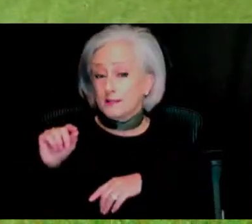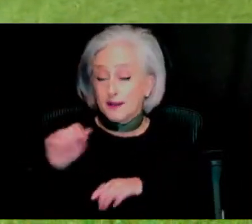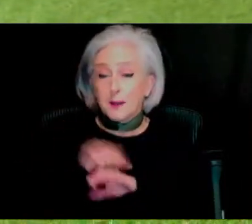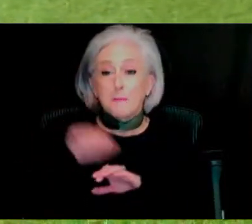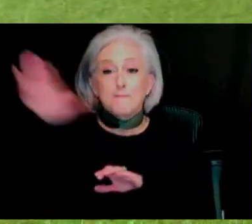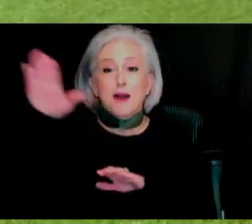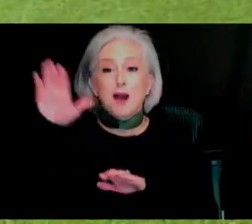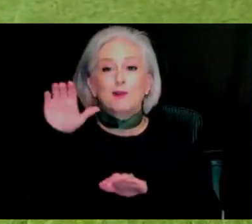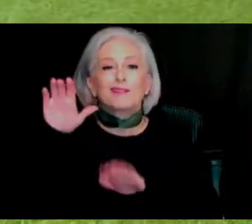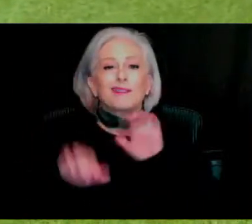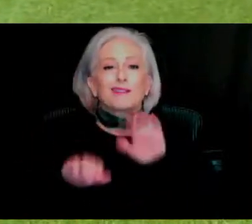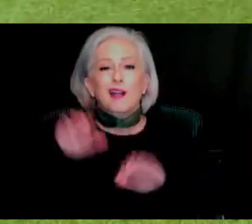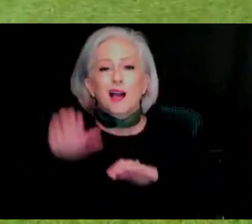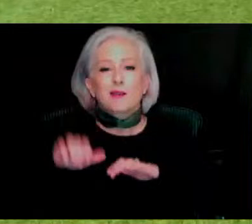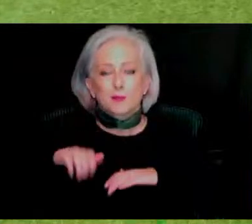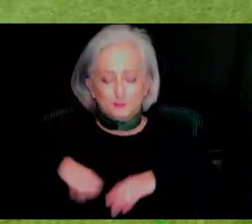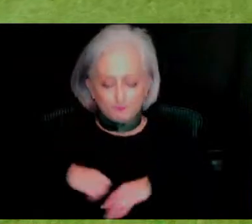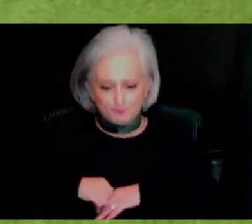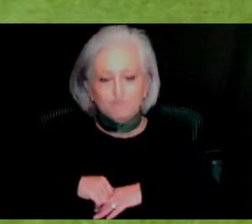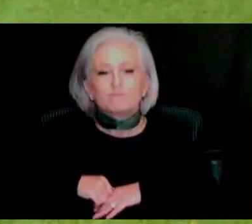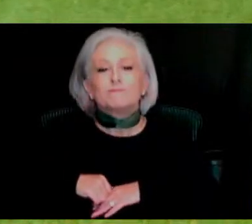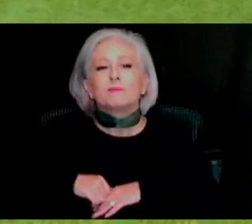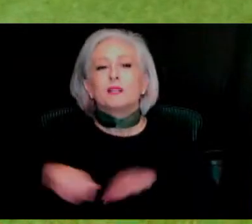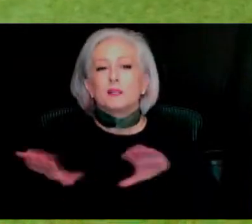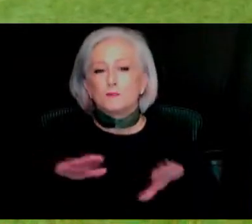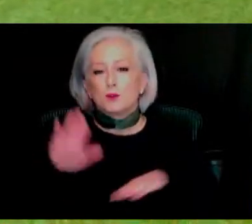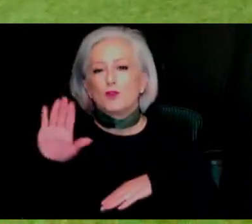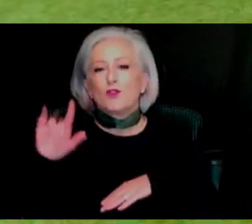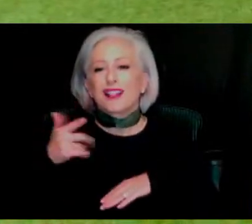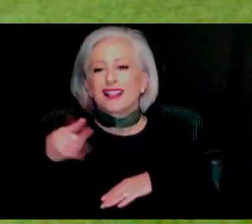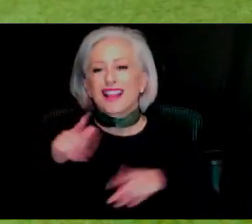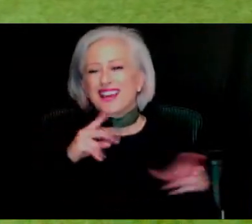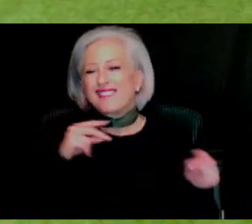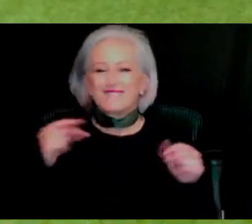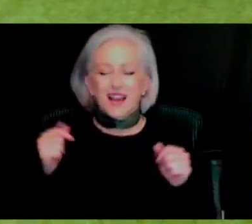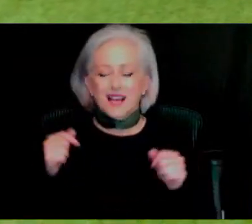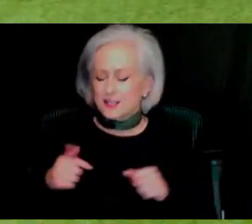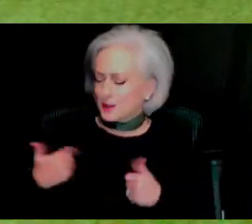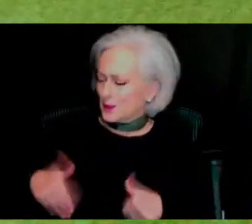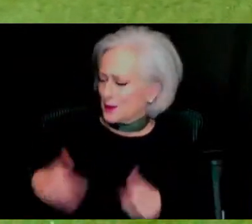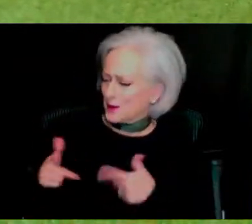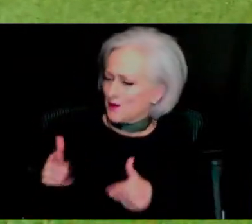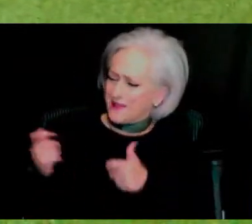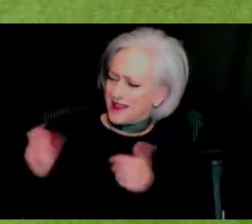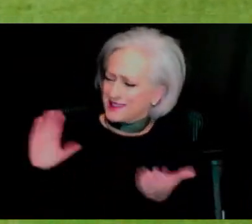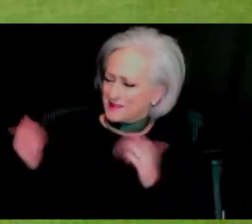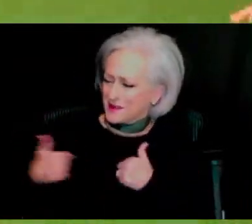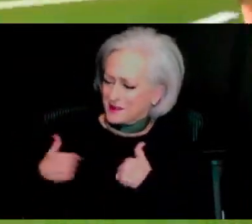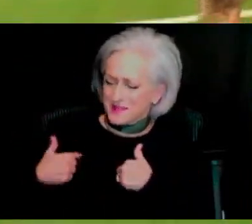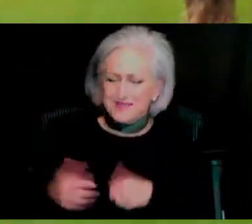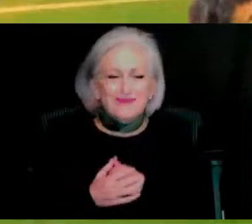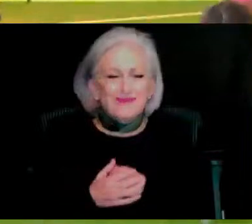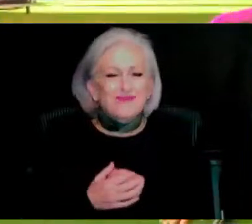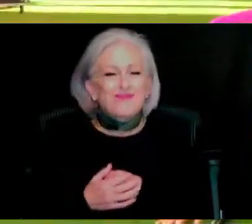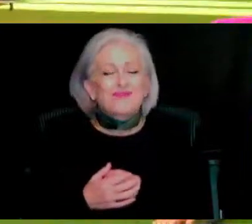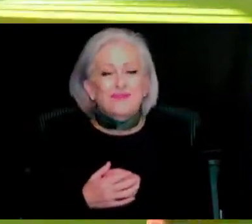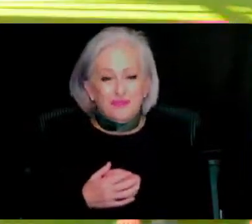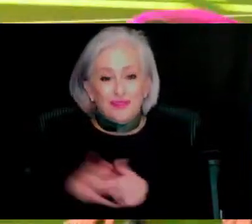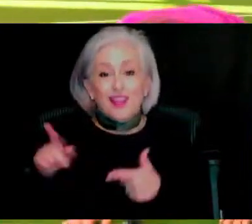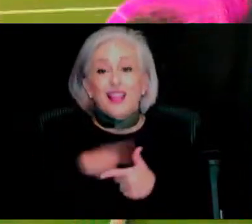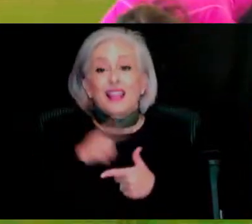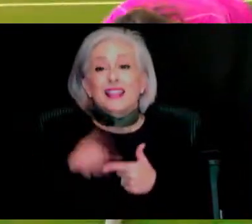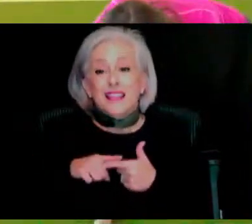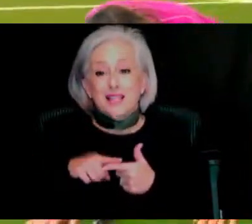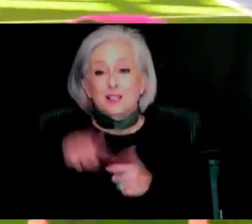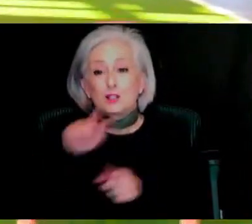Moving those legs pretty quick. You're going a lot faster than me. And then to interval that,